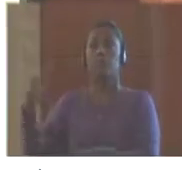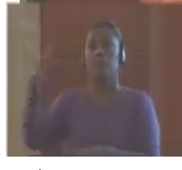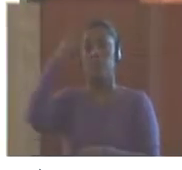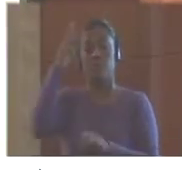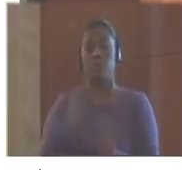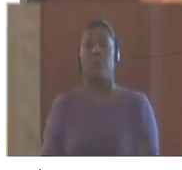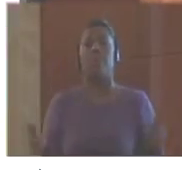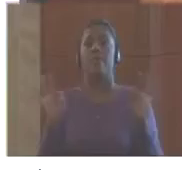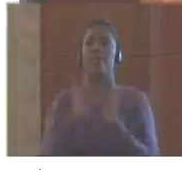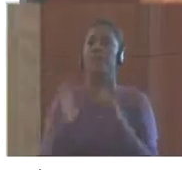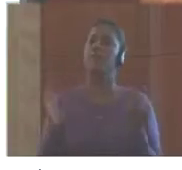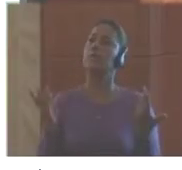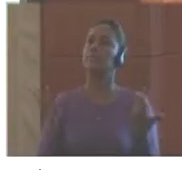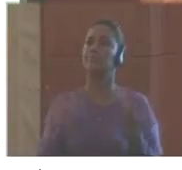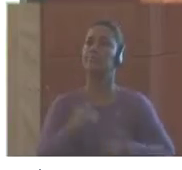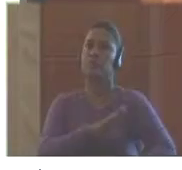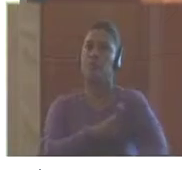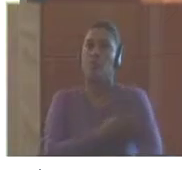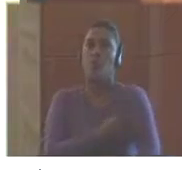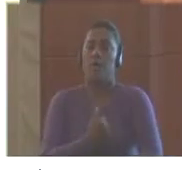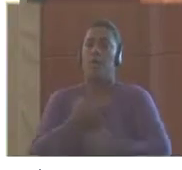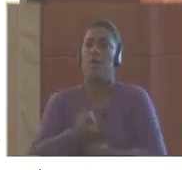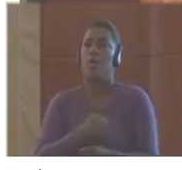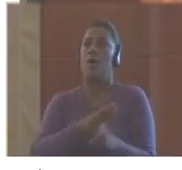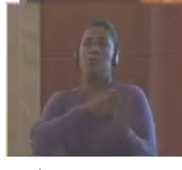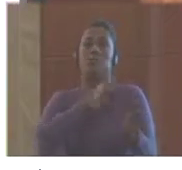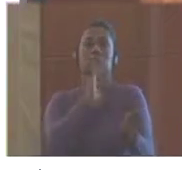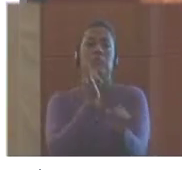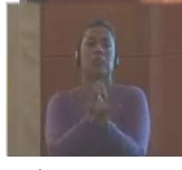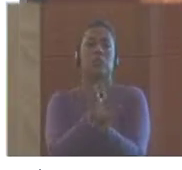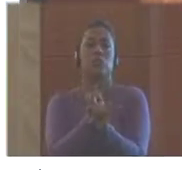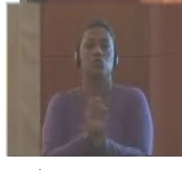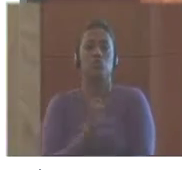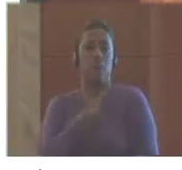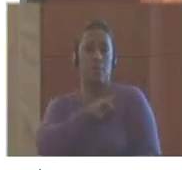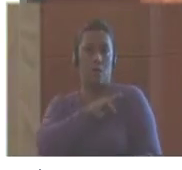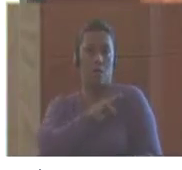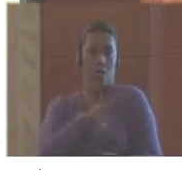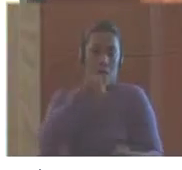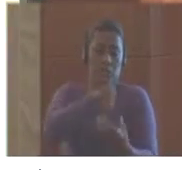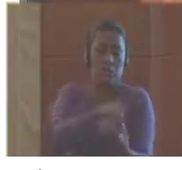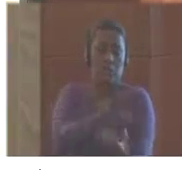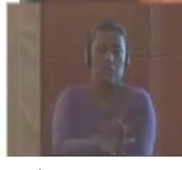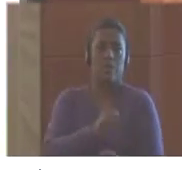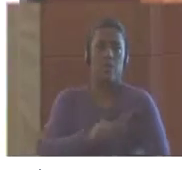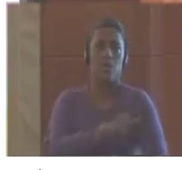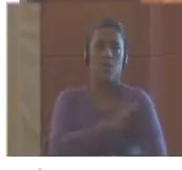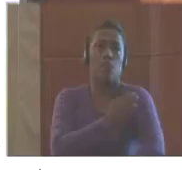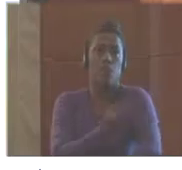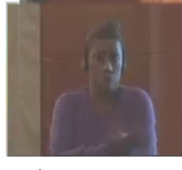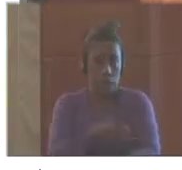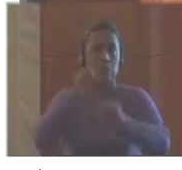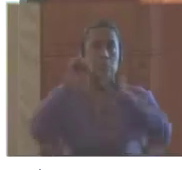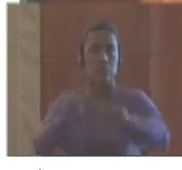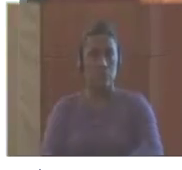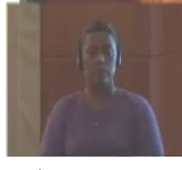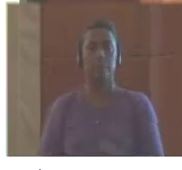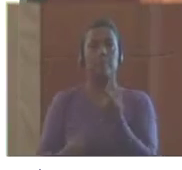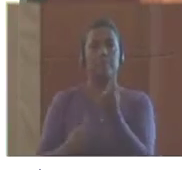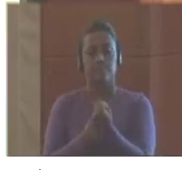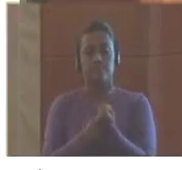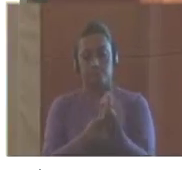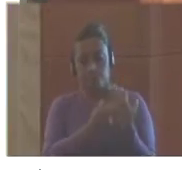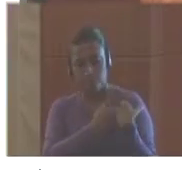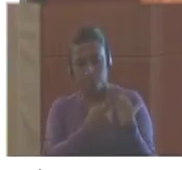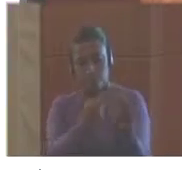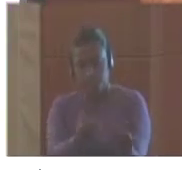important contribution. Then the need to strengthen in local and regional institutions so that they